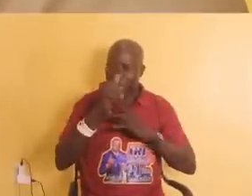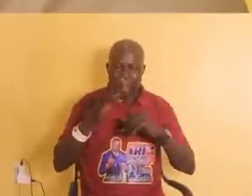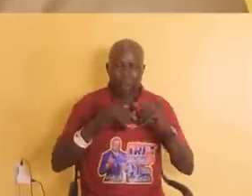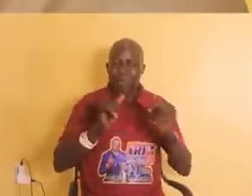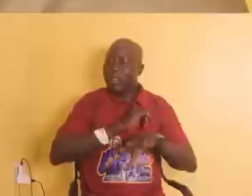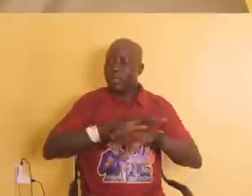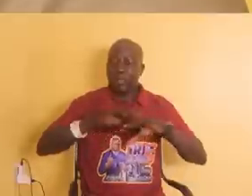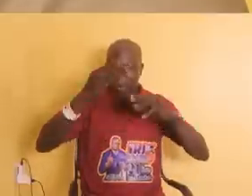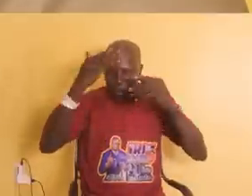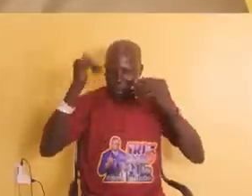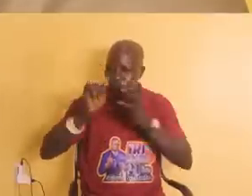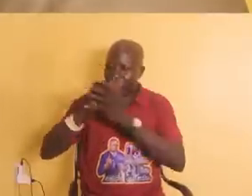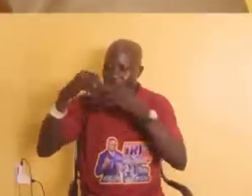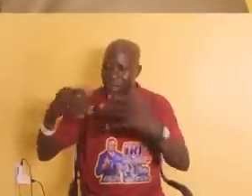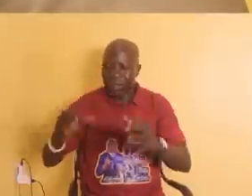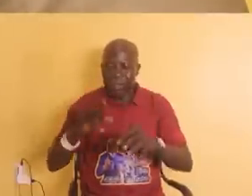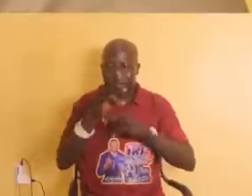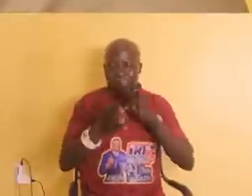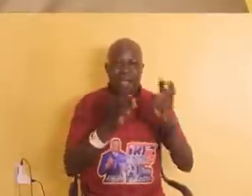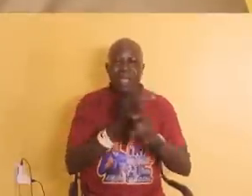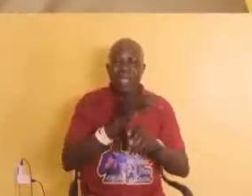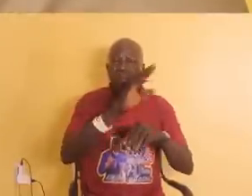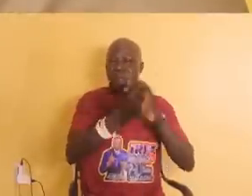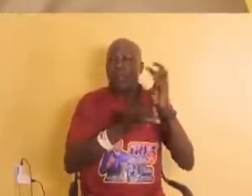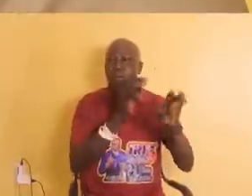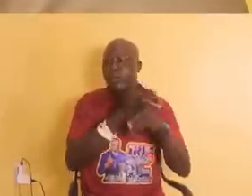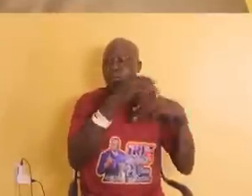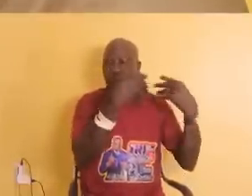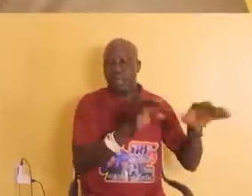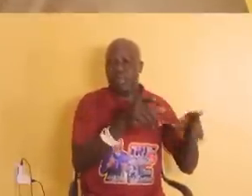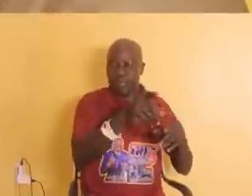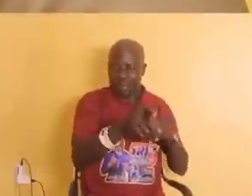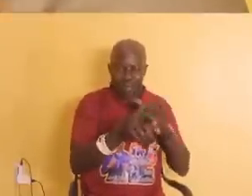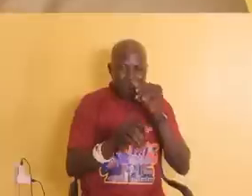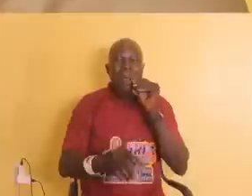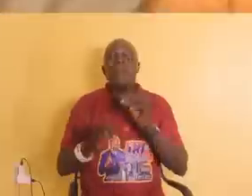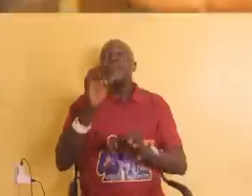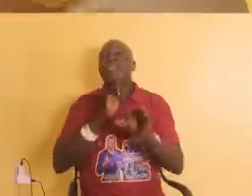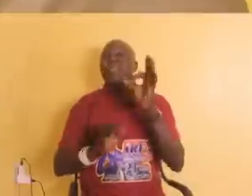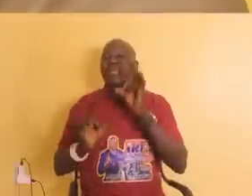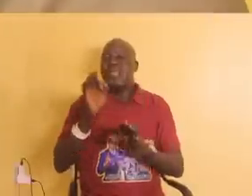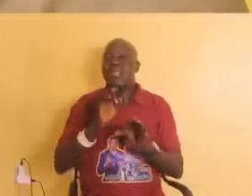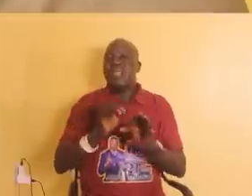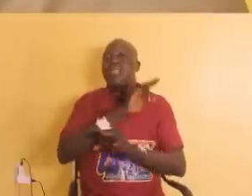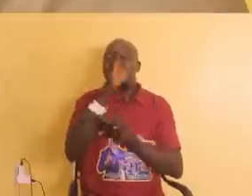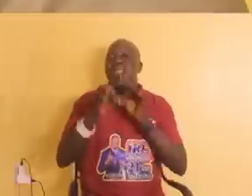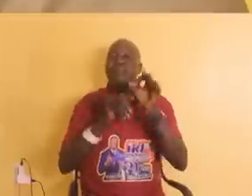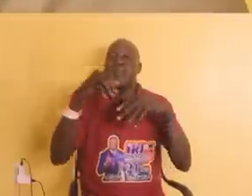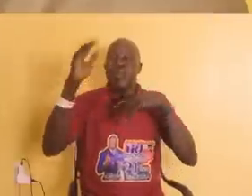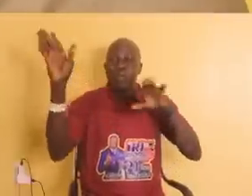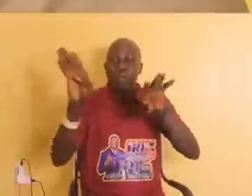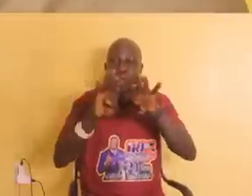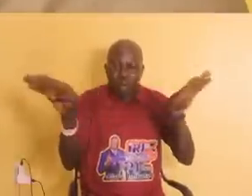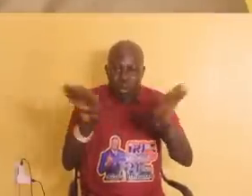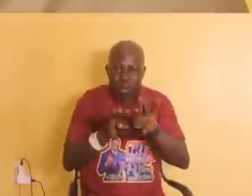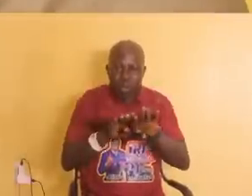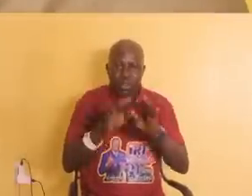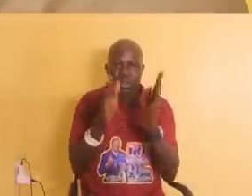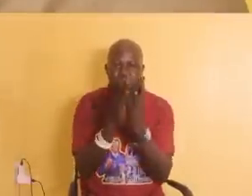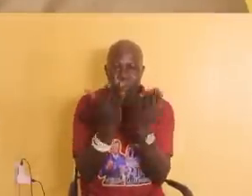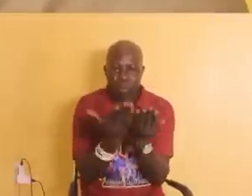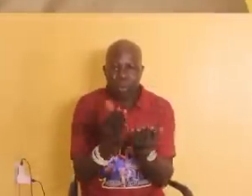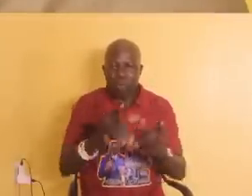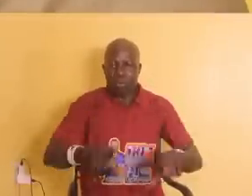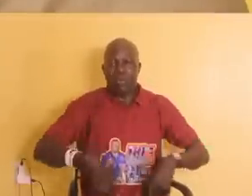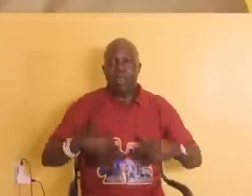ba no lo laye. You say you don't want to be. You pada lo mo la. The world will leave you. Now, aye aba pa we aye de. You will now close the book of life. Be kaloku ta